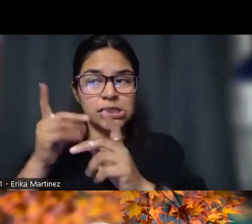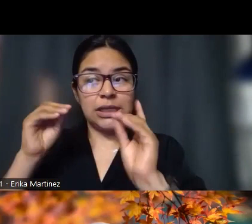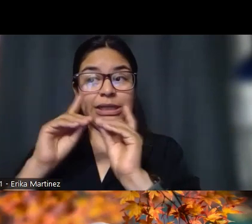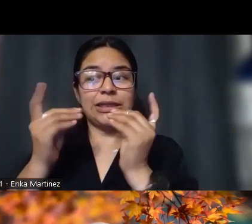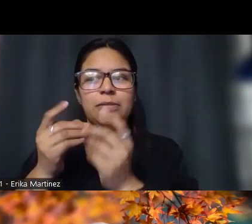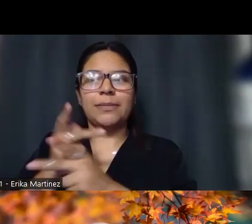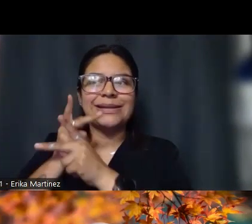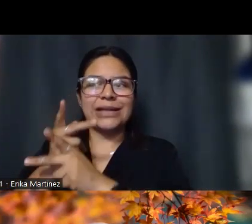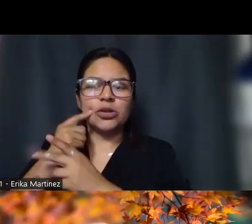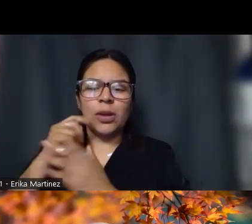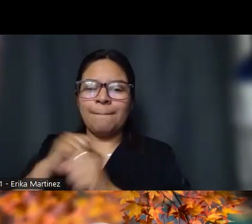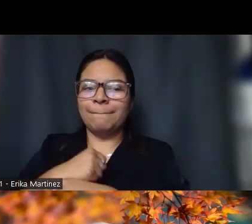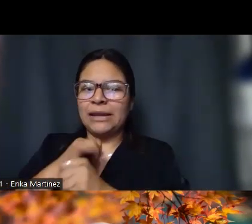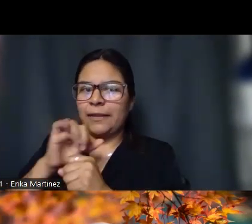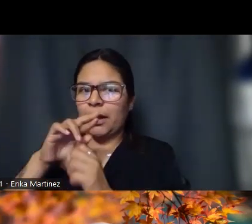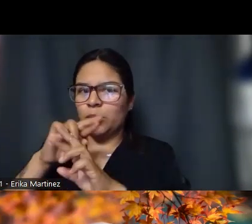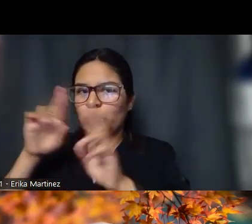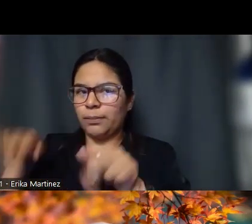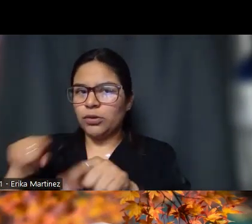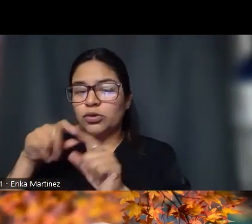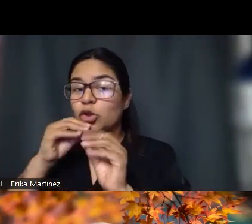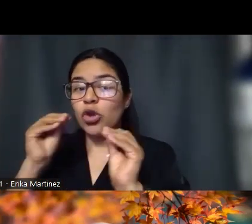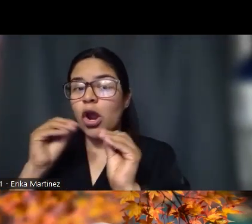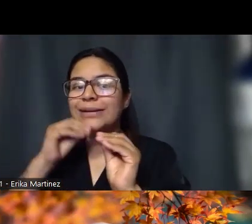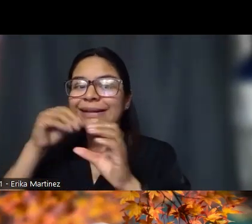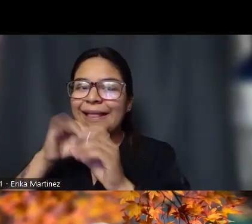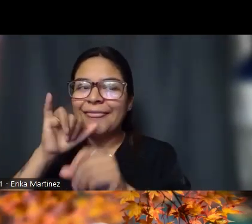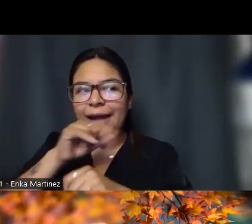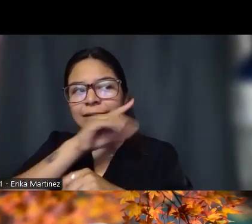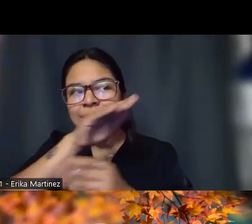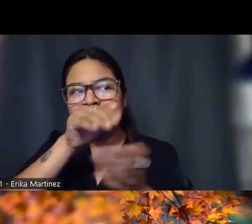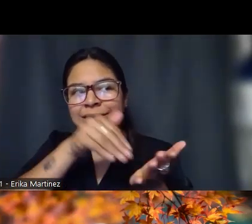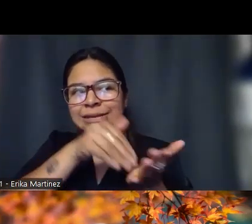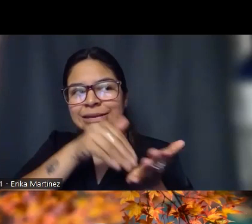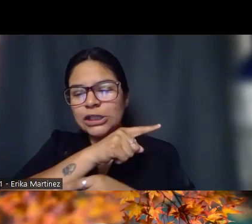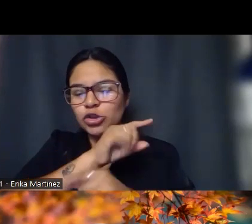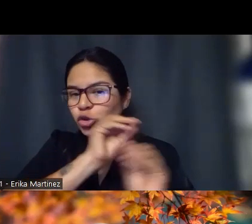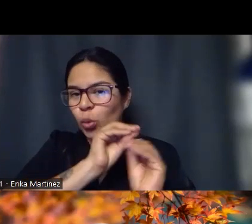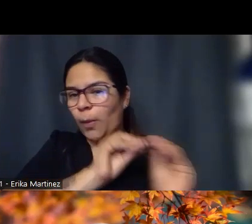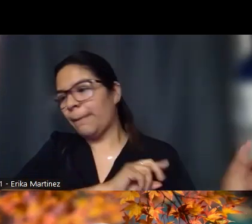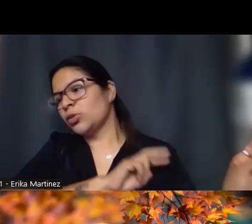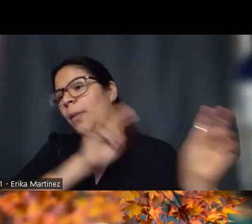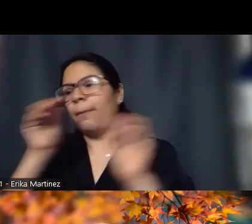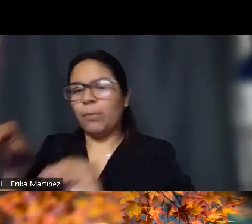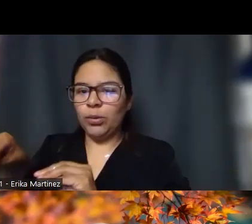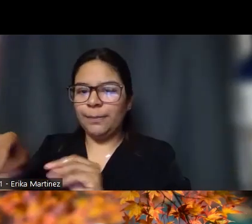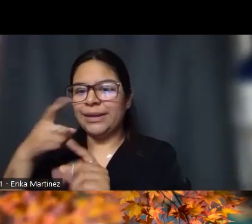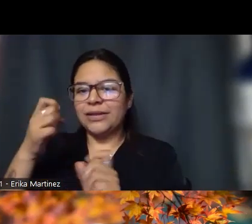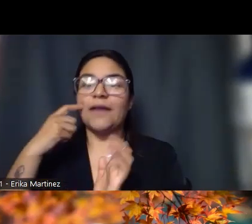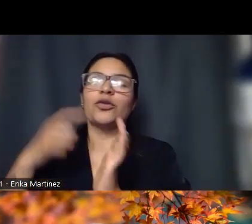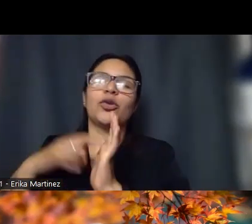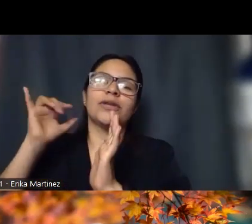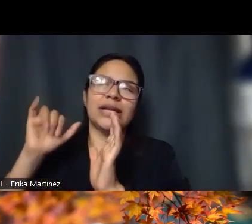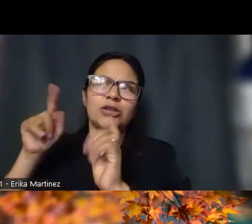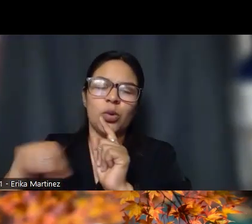this report. They're not still at the facility. So I don't know what jurisdiction handles patients that are taken out of the facility and